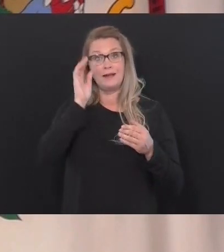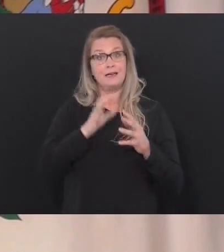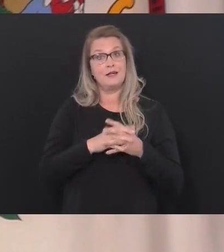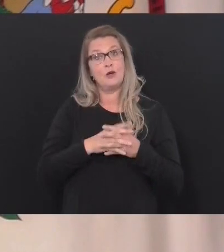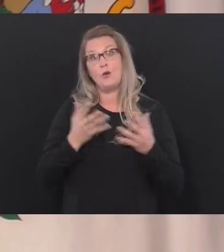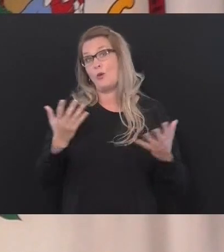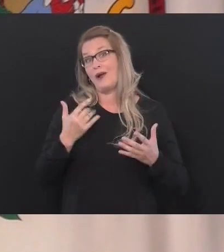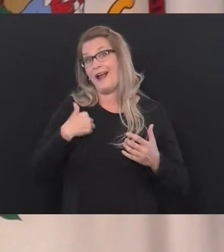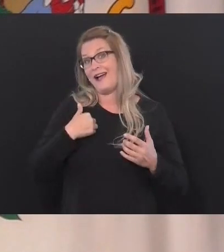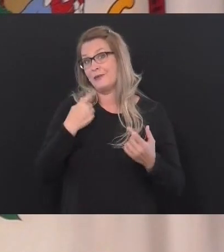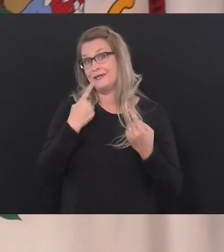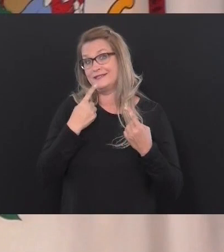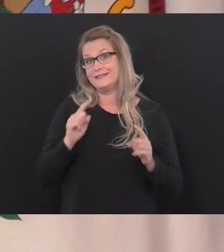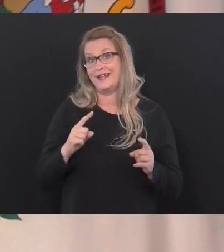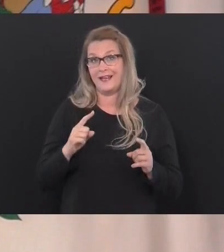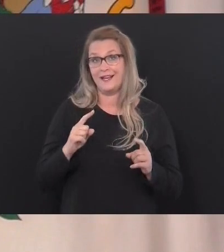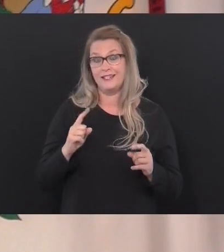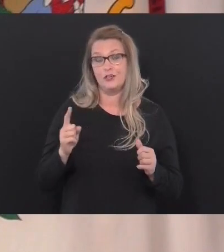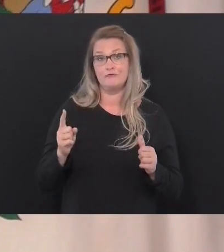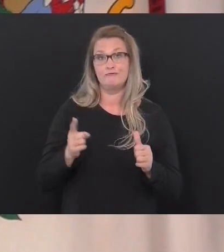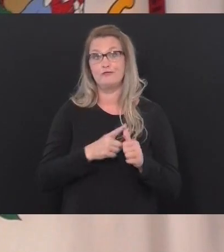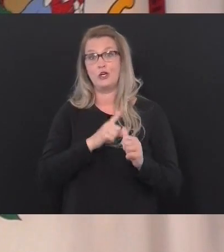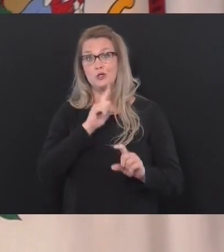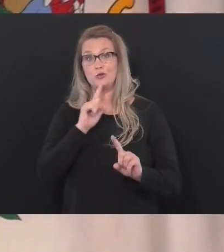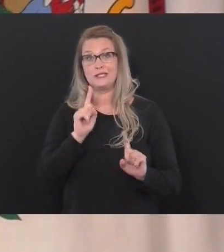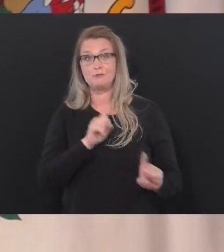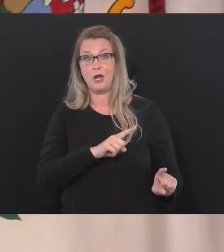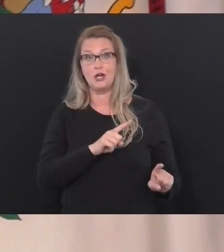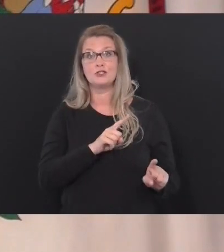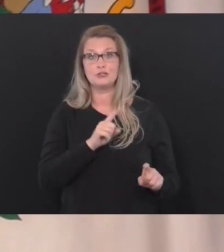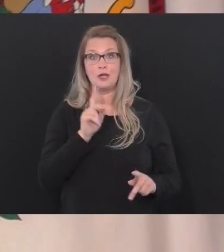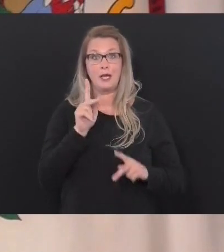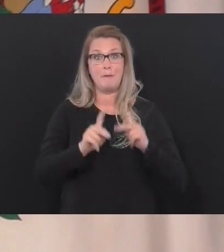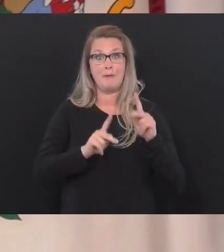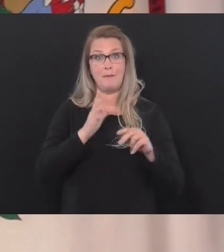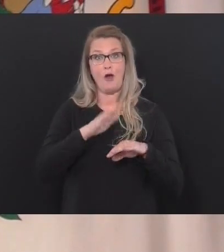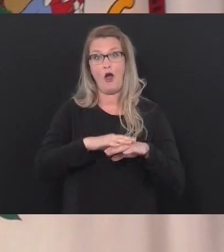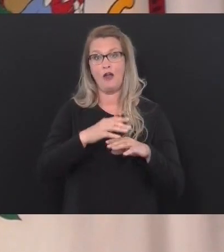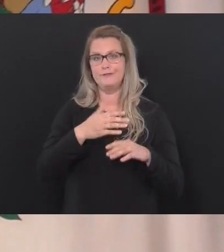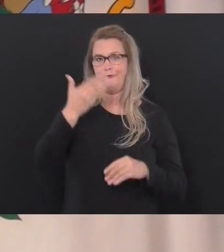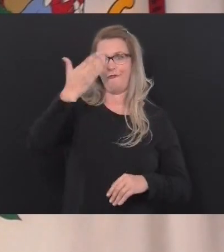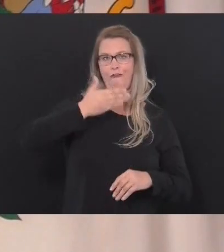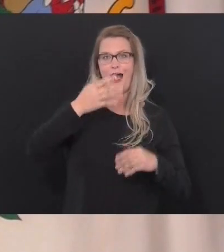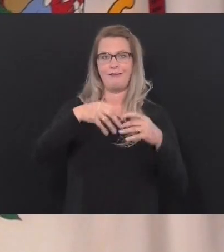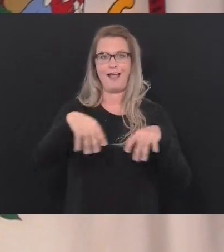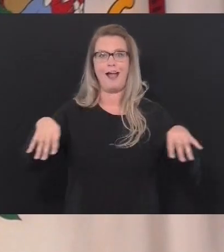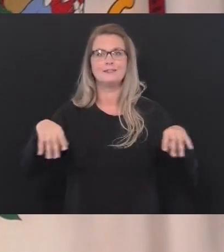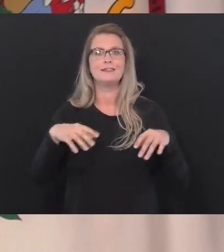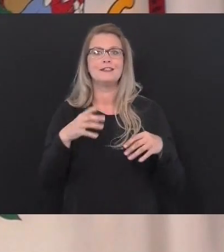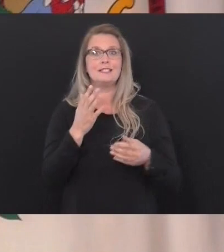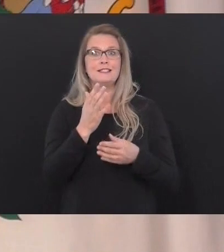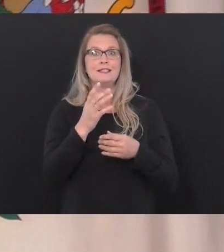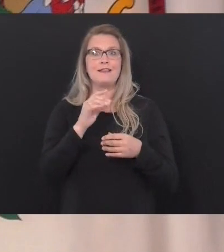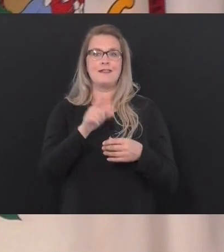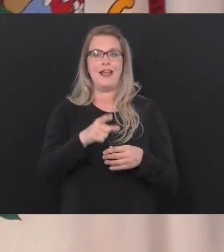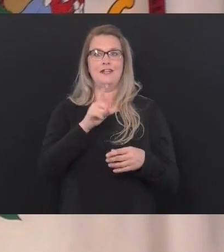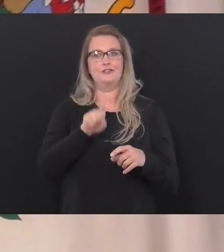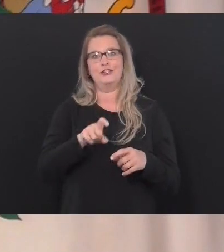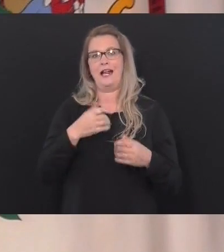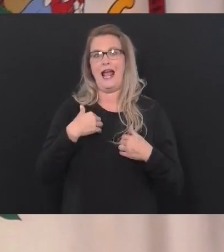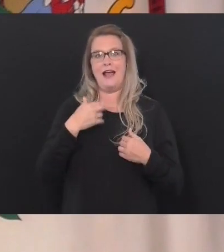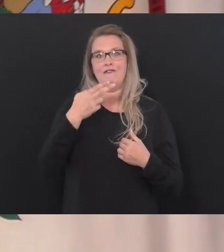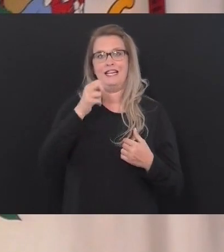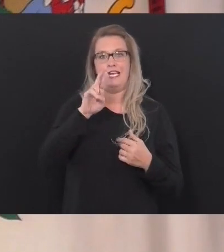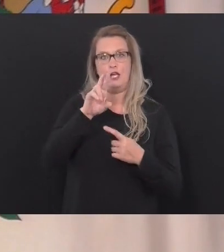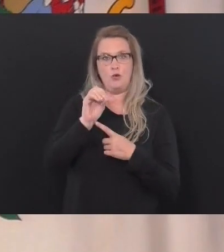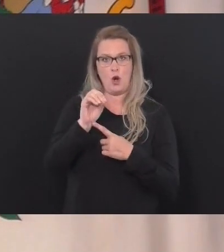what I would classify, for first responders or those that are on the front line, some level of hero type pay.